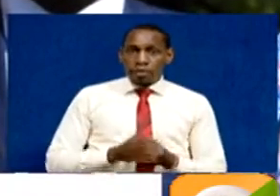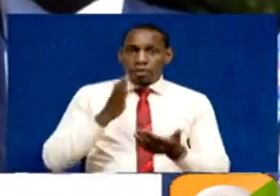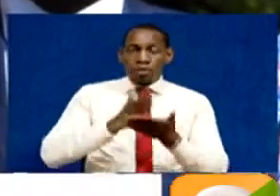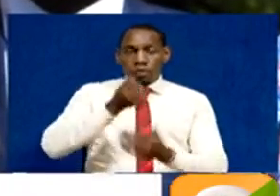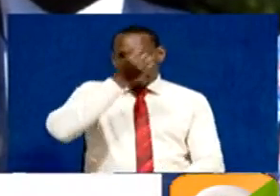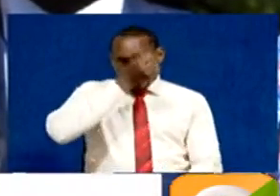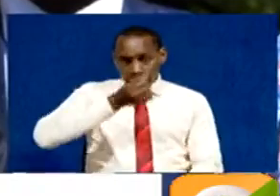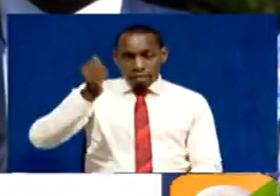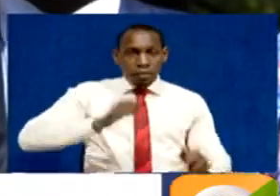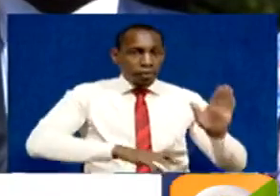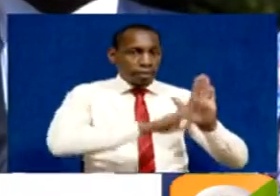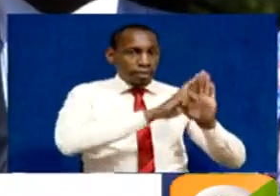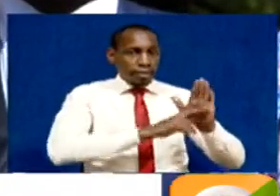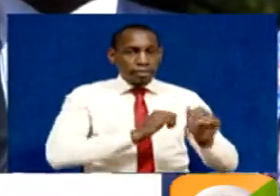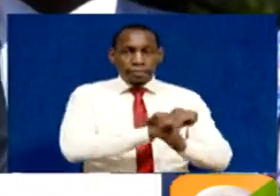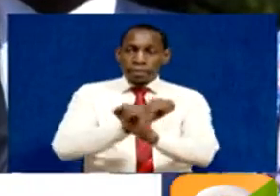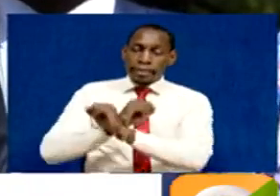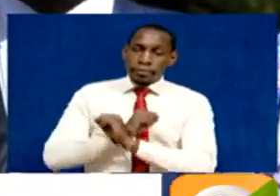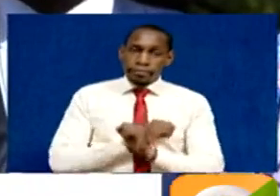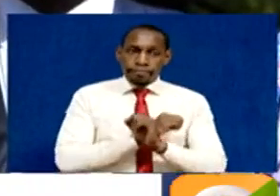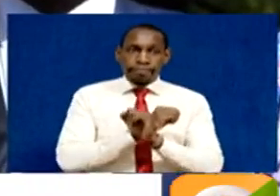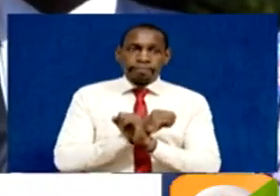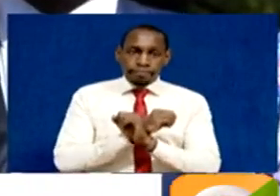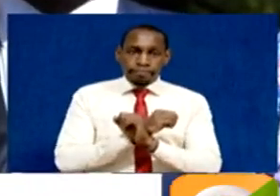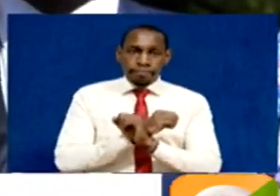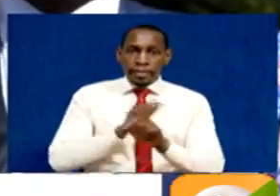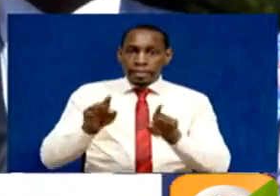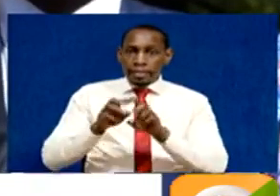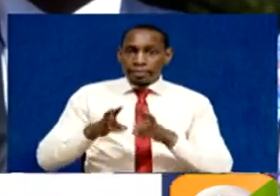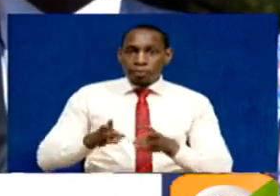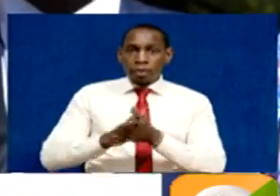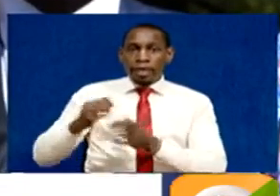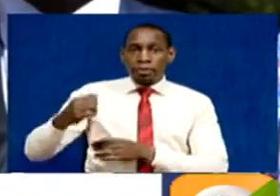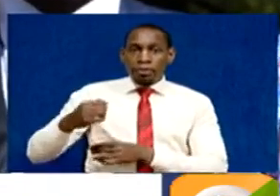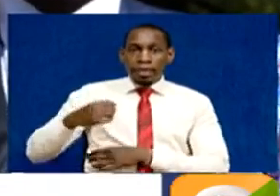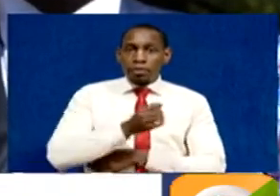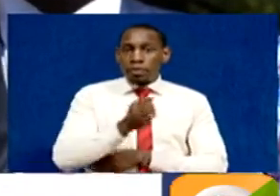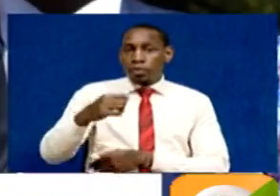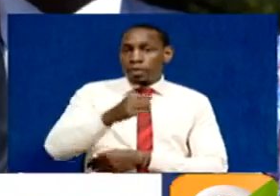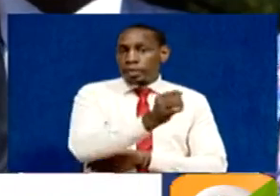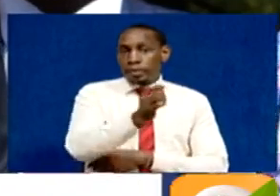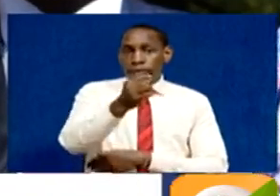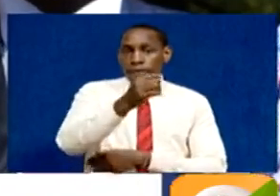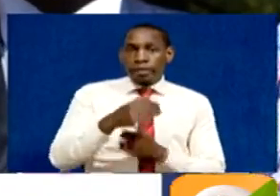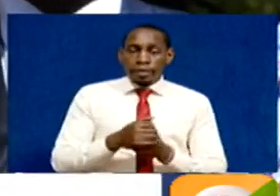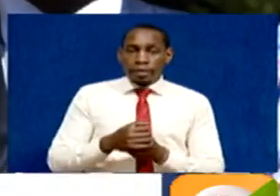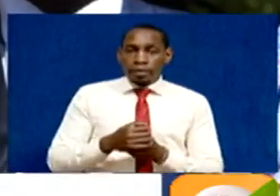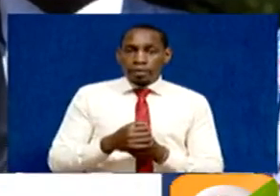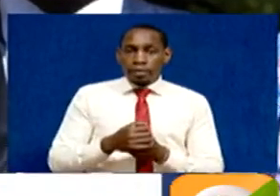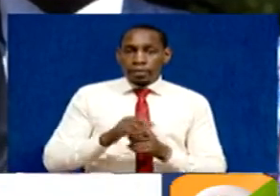totally ignored any measures of protection and the manner of crisscrossing of our